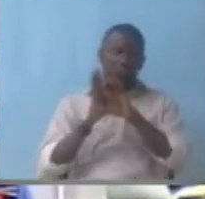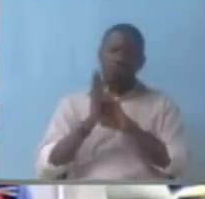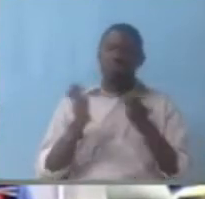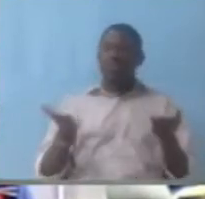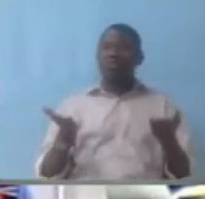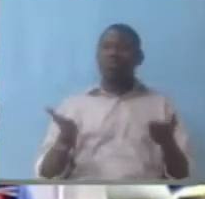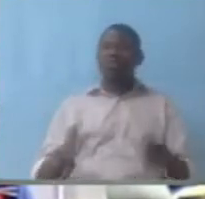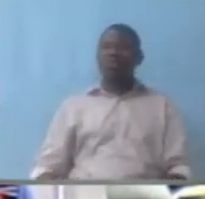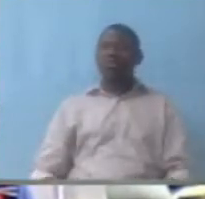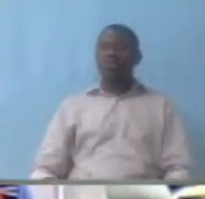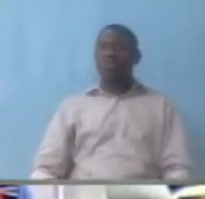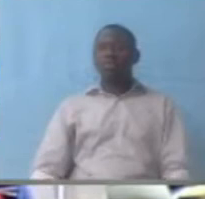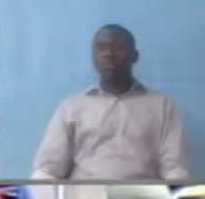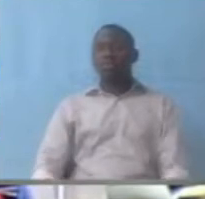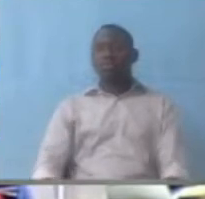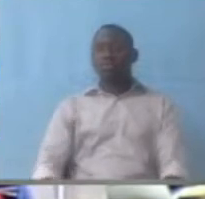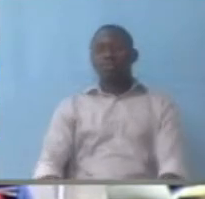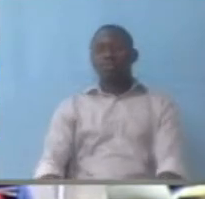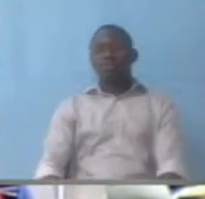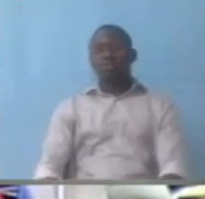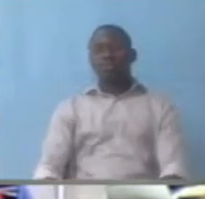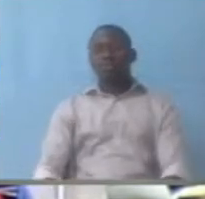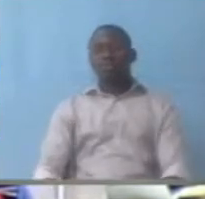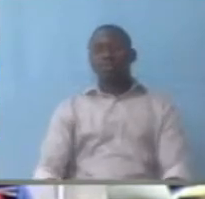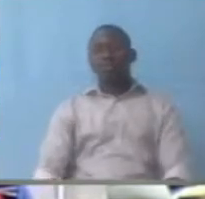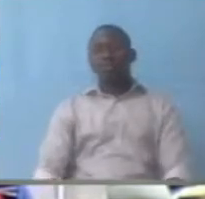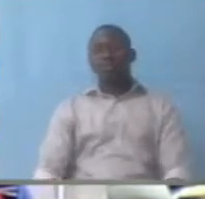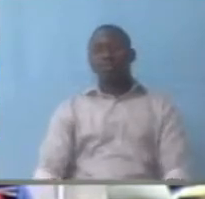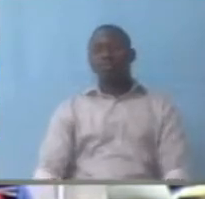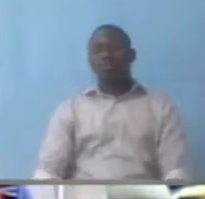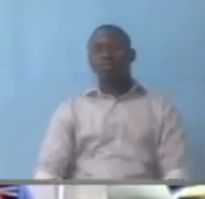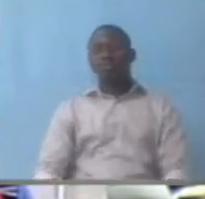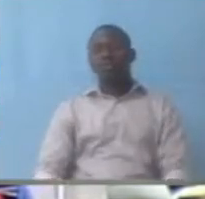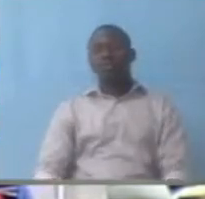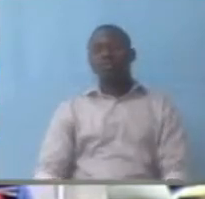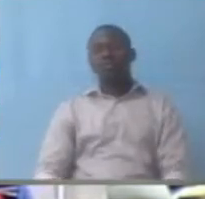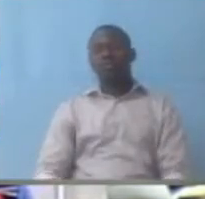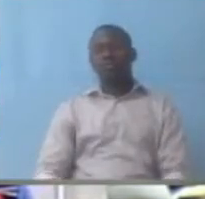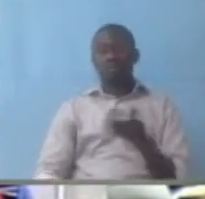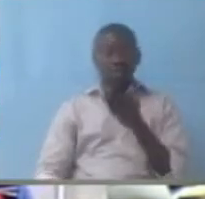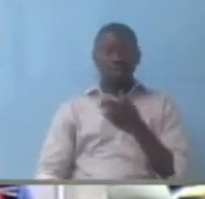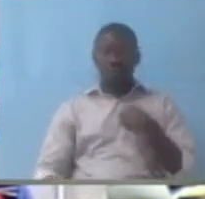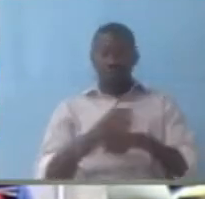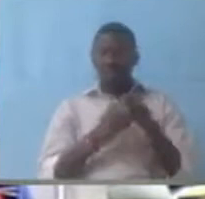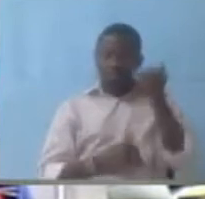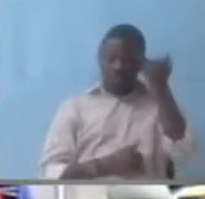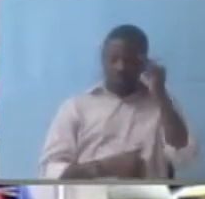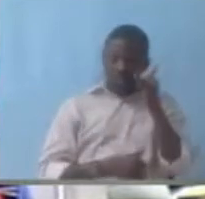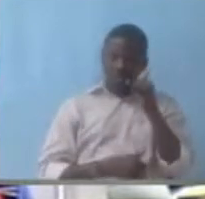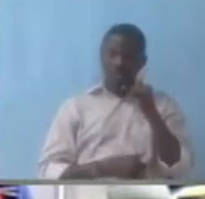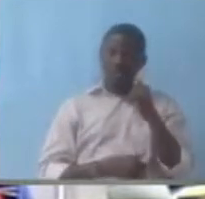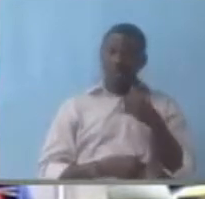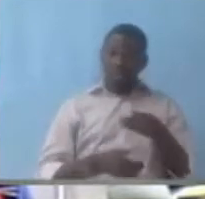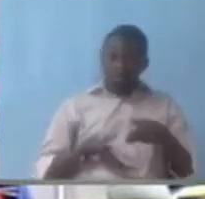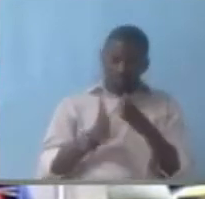ni ajibe kuma ko ngol min be fo da TRRC jang woni bangola luwa buku ba manta nyola. And that, in my view, paved the way for other human